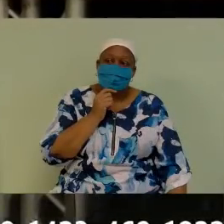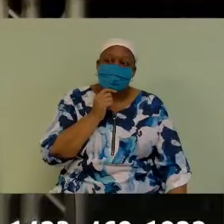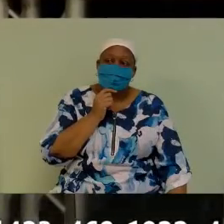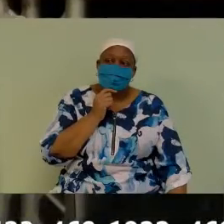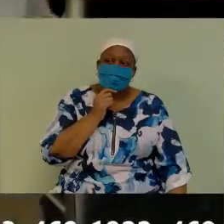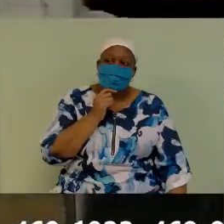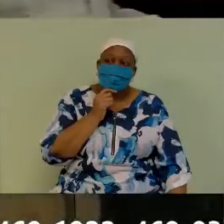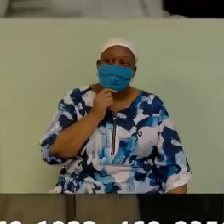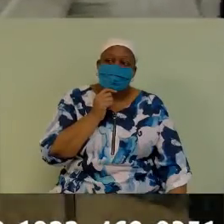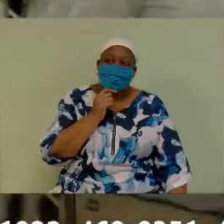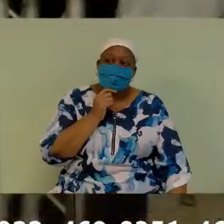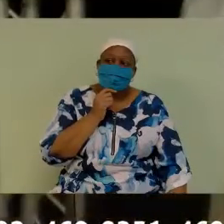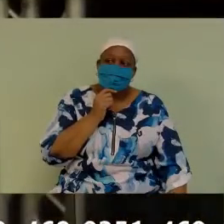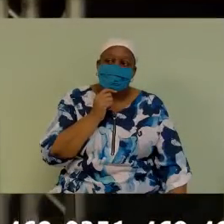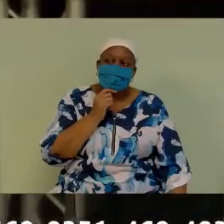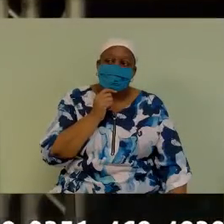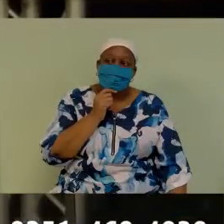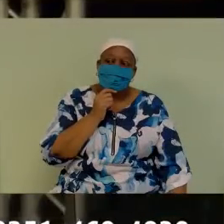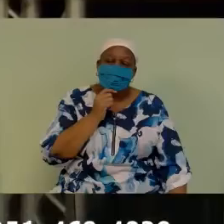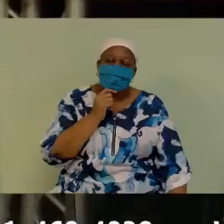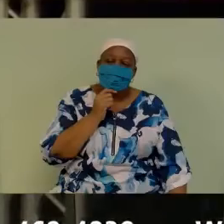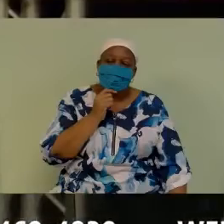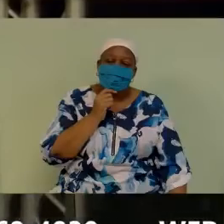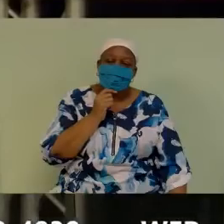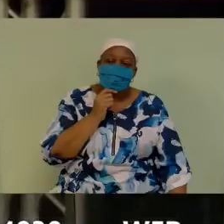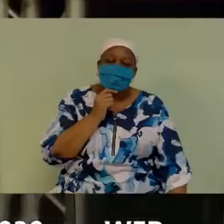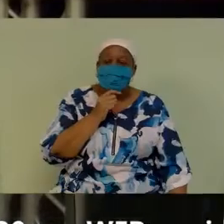Dr. Wilkinson.